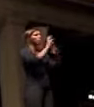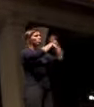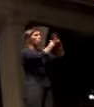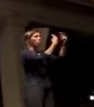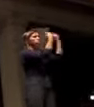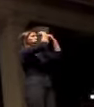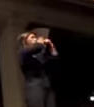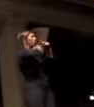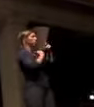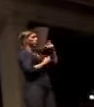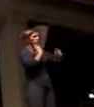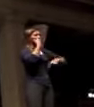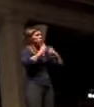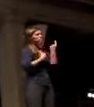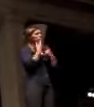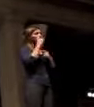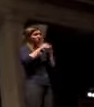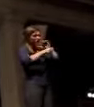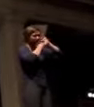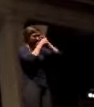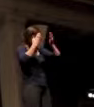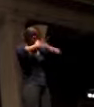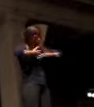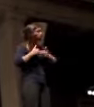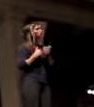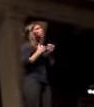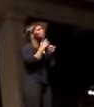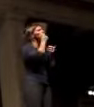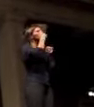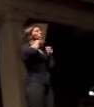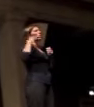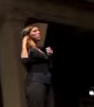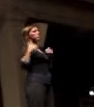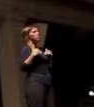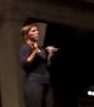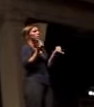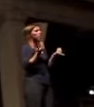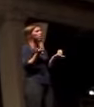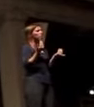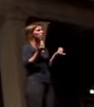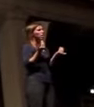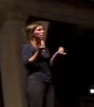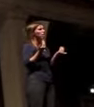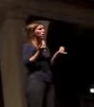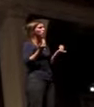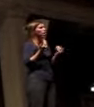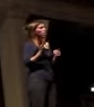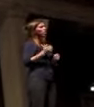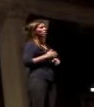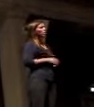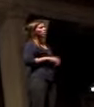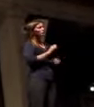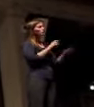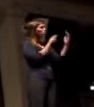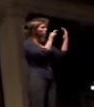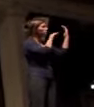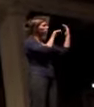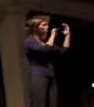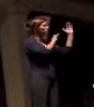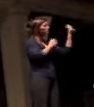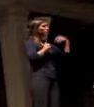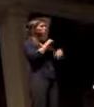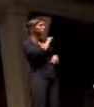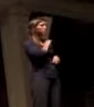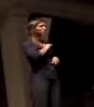And when I was younger, I had this really weird habit. After I would say a sentence, I would mouth it to myself. I think I was replaying every word in my head to make sure that no human